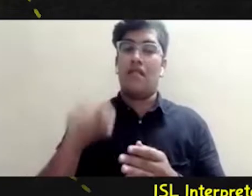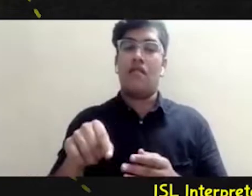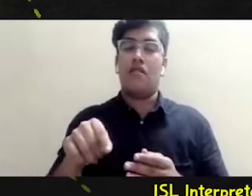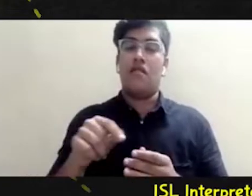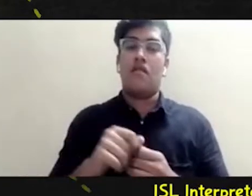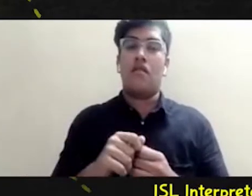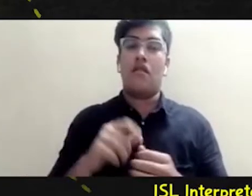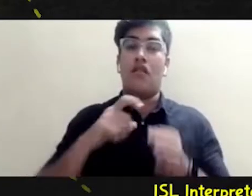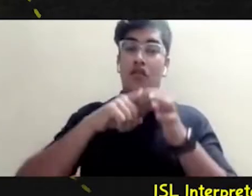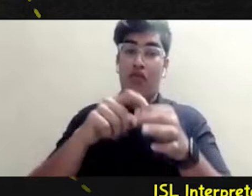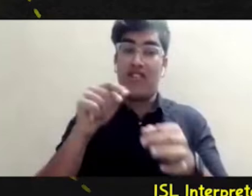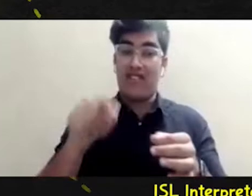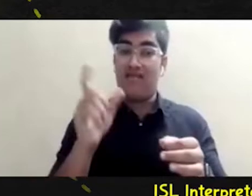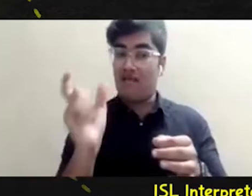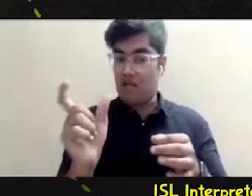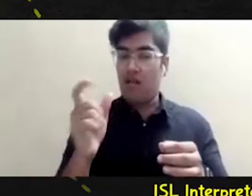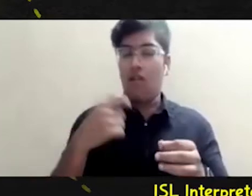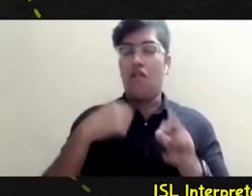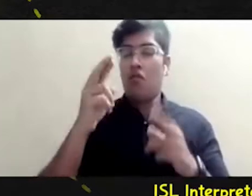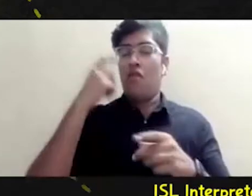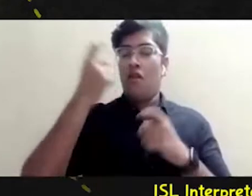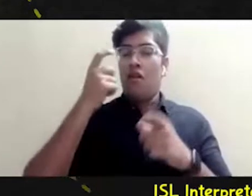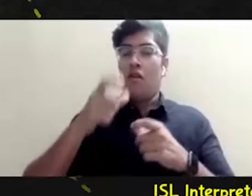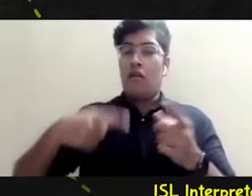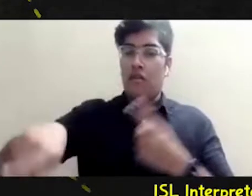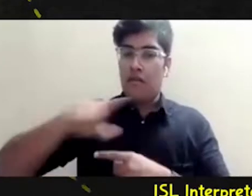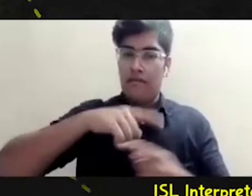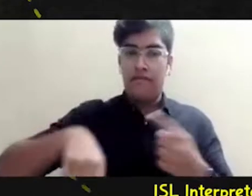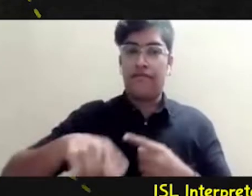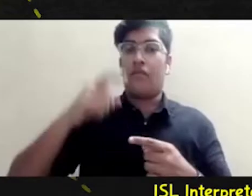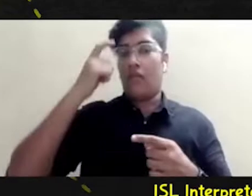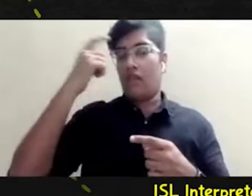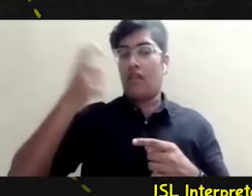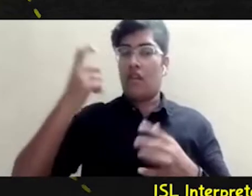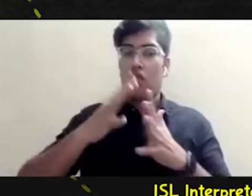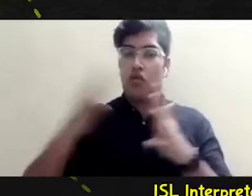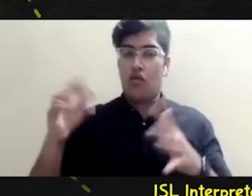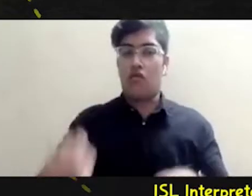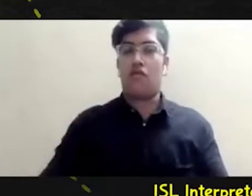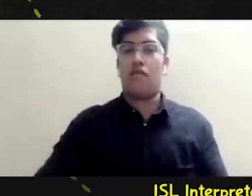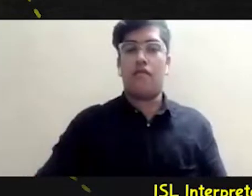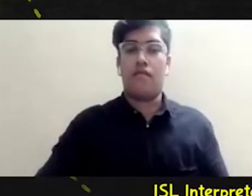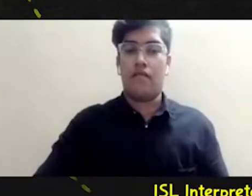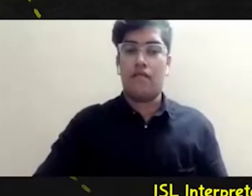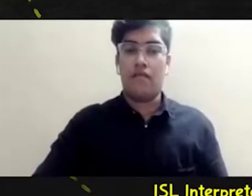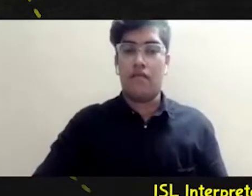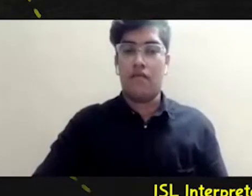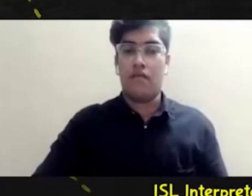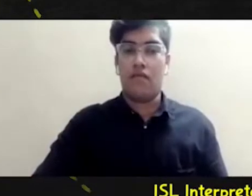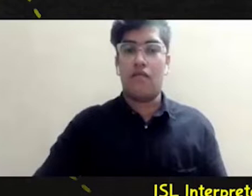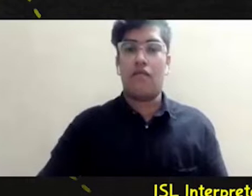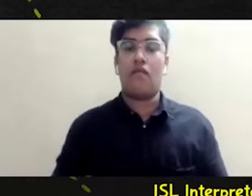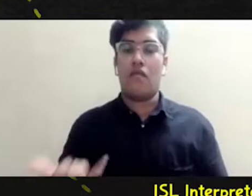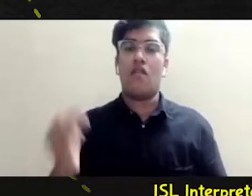this put a lot of questions and a lot of thinking around the mind of many people. Let's hear